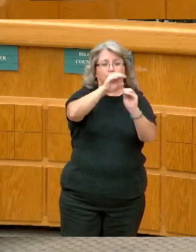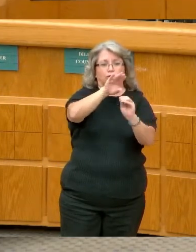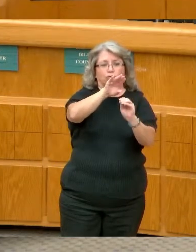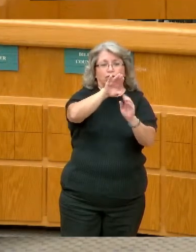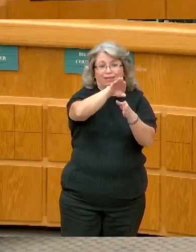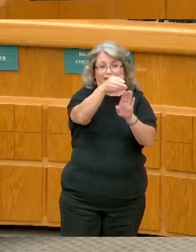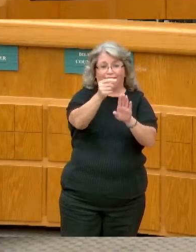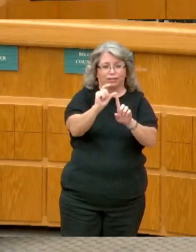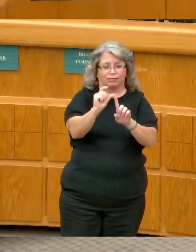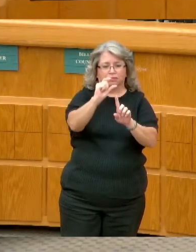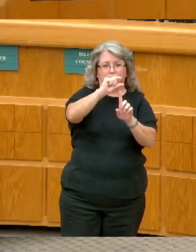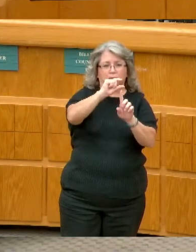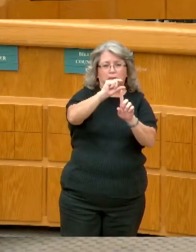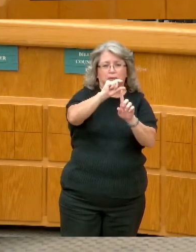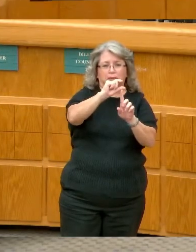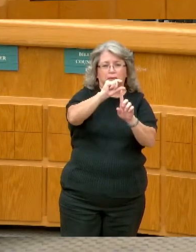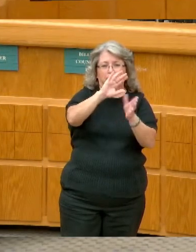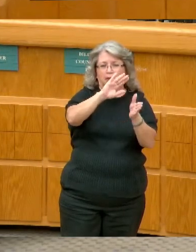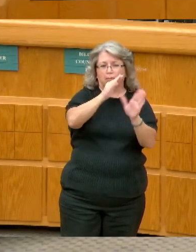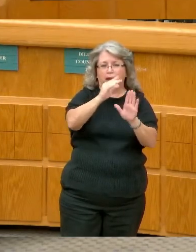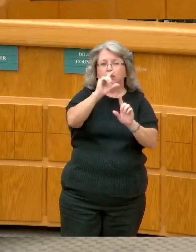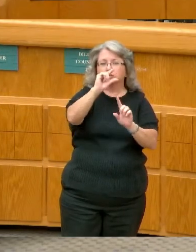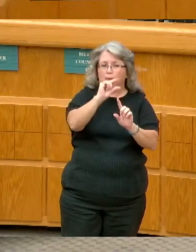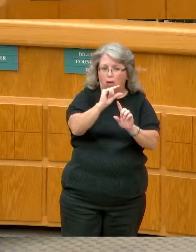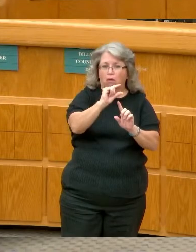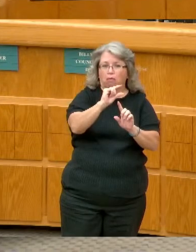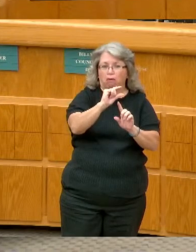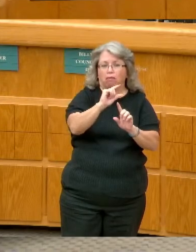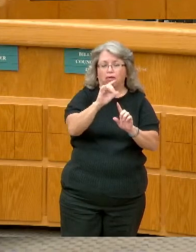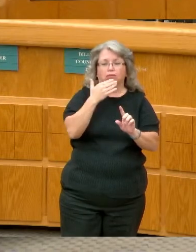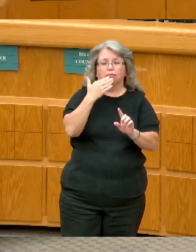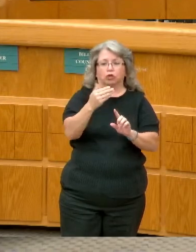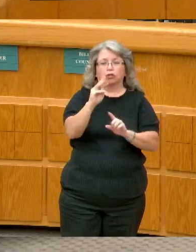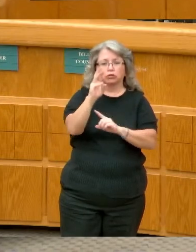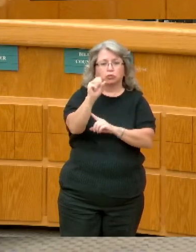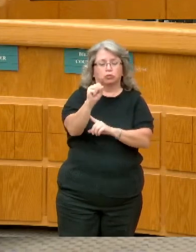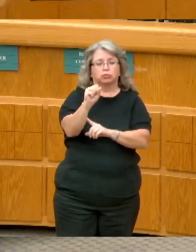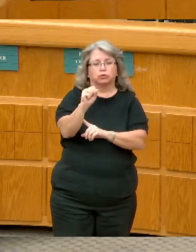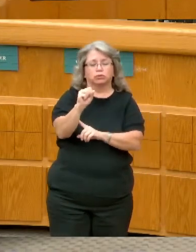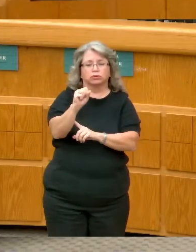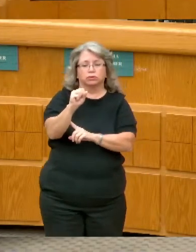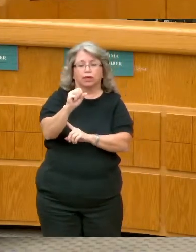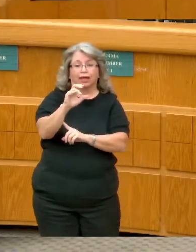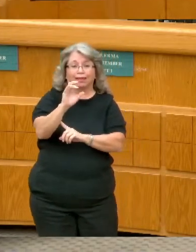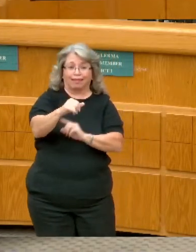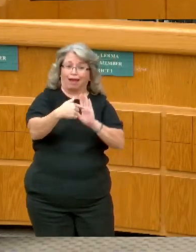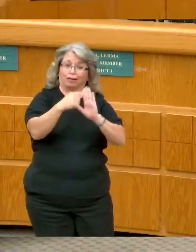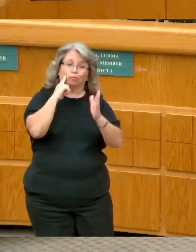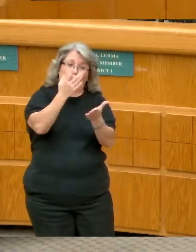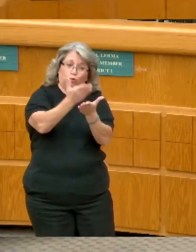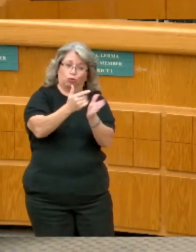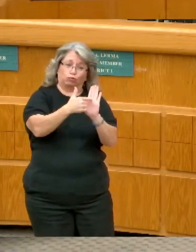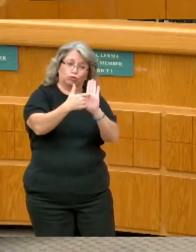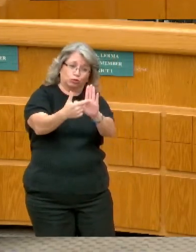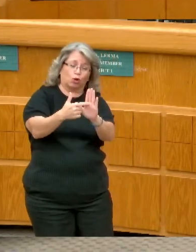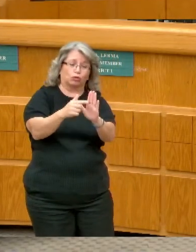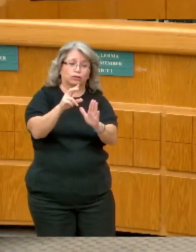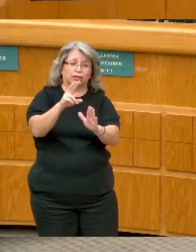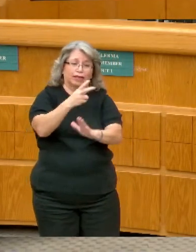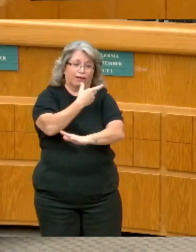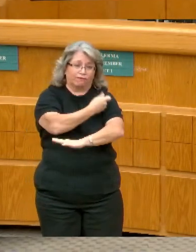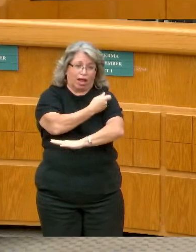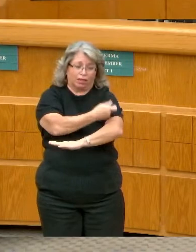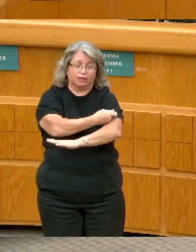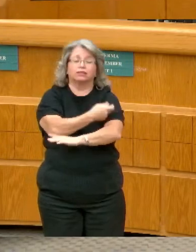So that's really good news, and that's also indication that the vaccine is working and doing what it's supposed